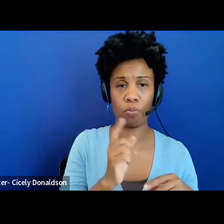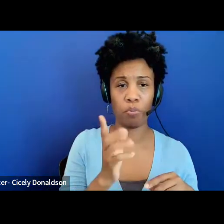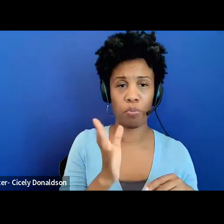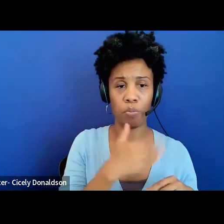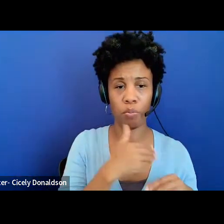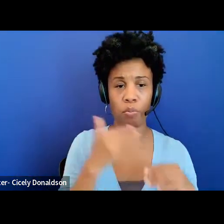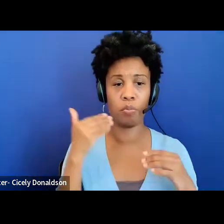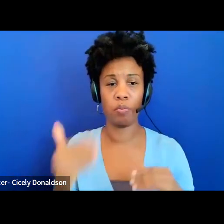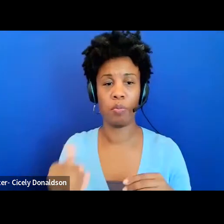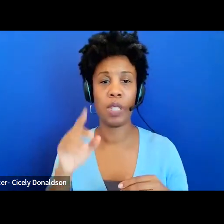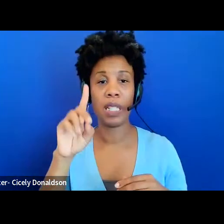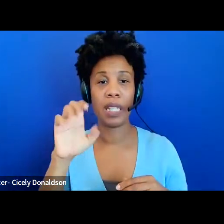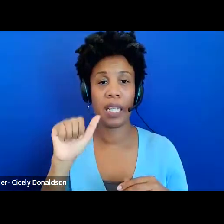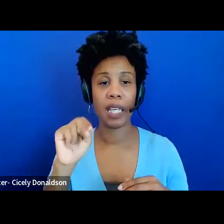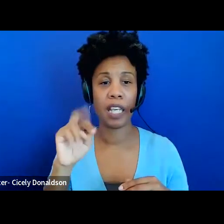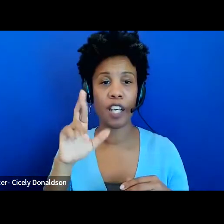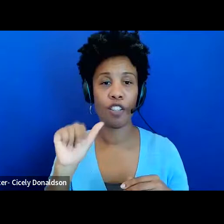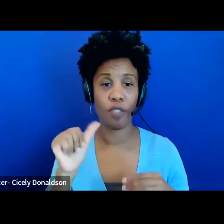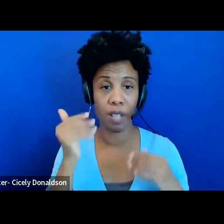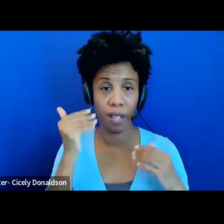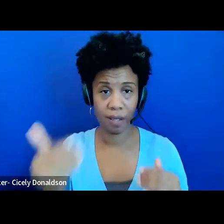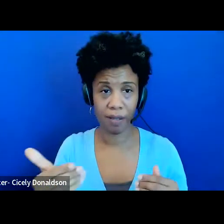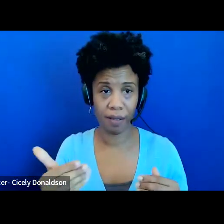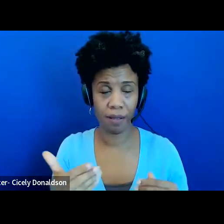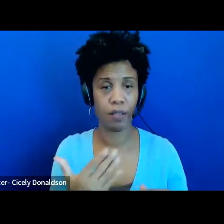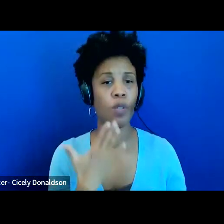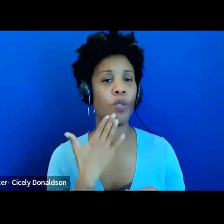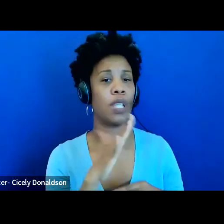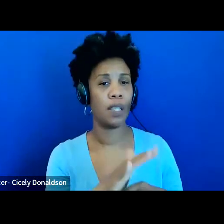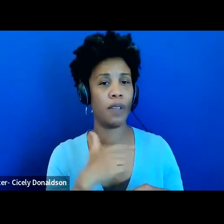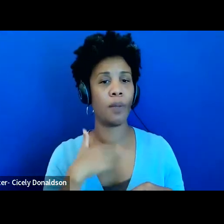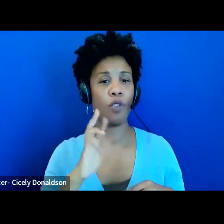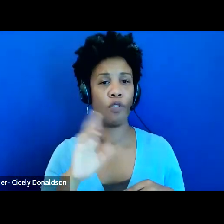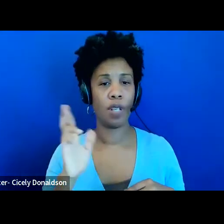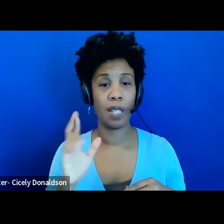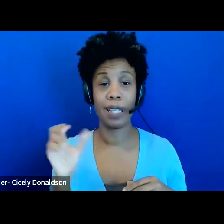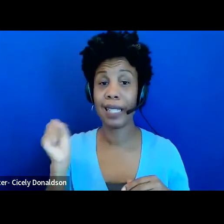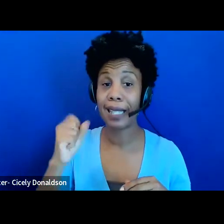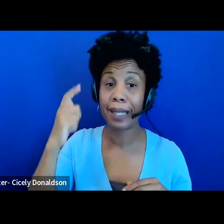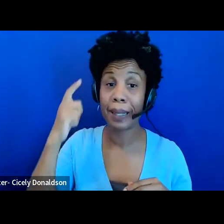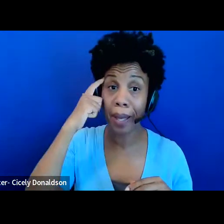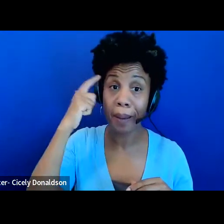Good evening. Yes, I am. Yeah, you can go ahead. And remember, 3 minutes.